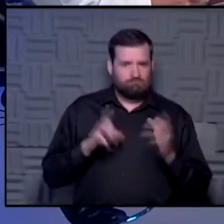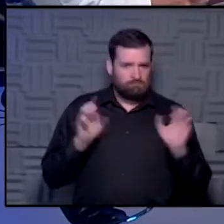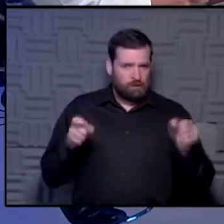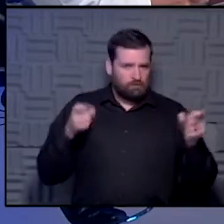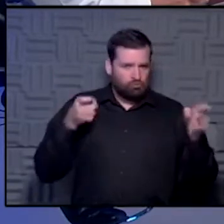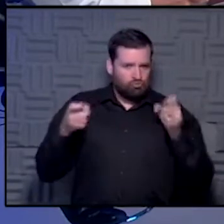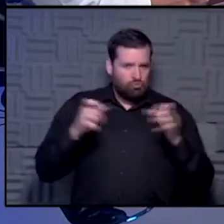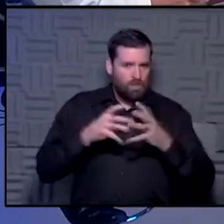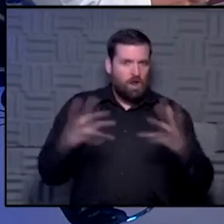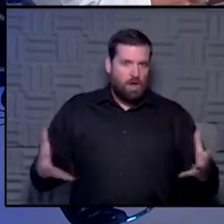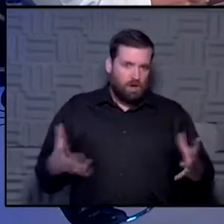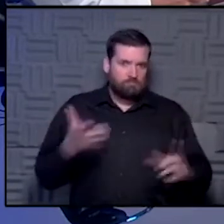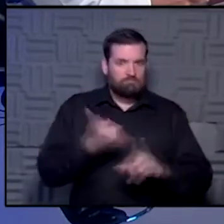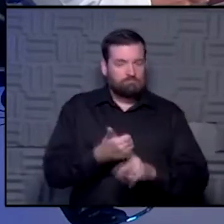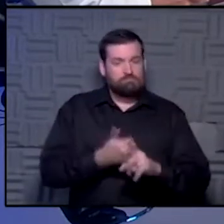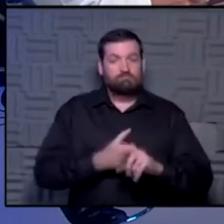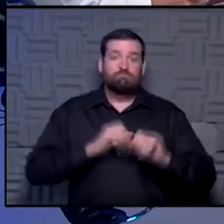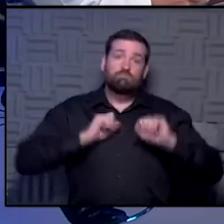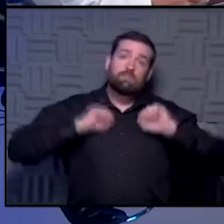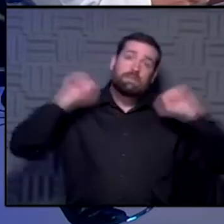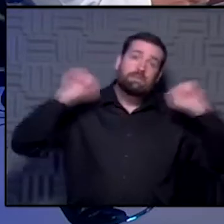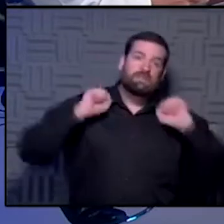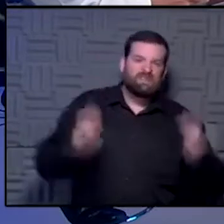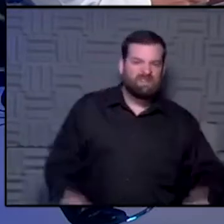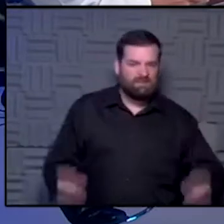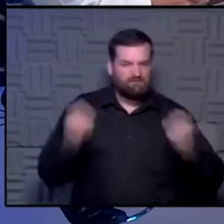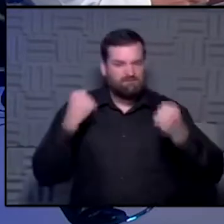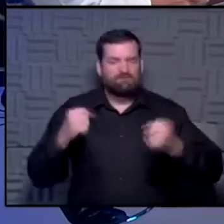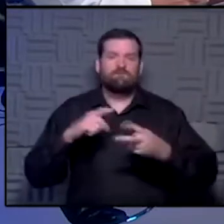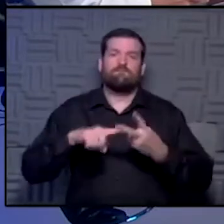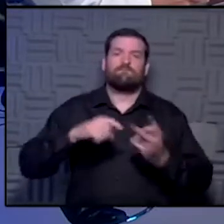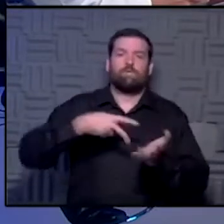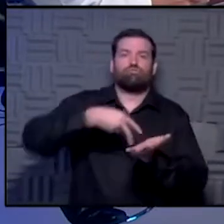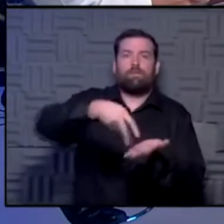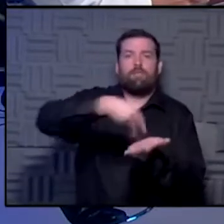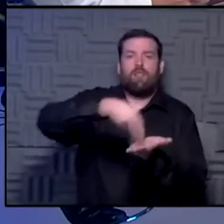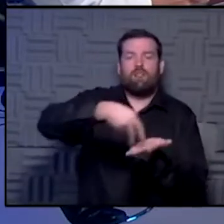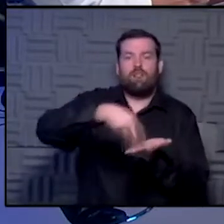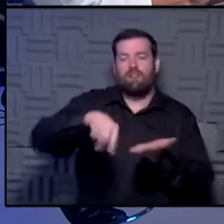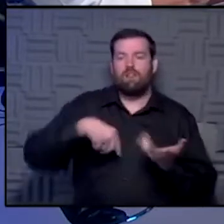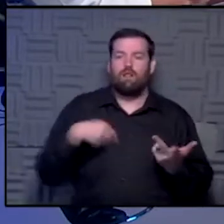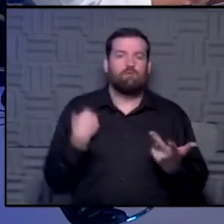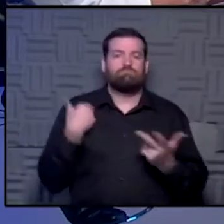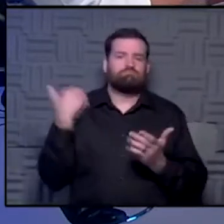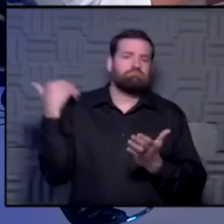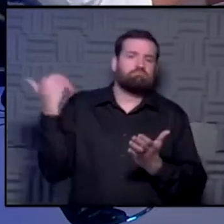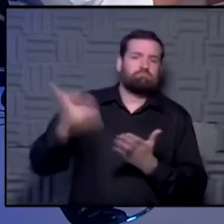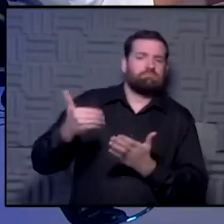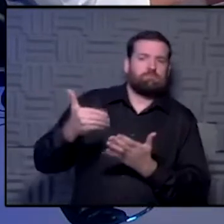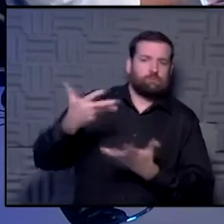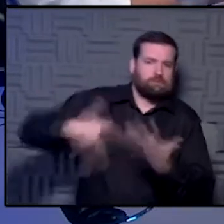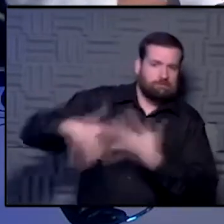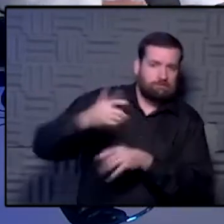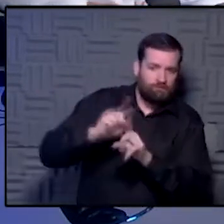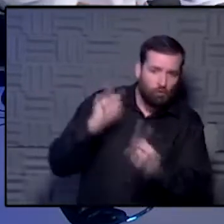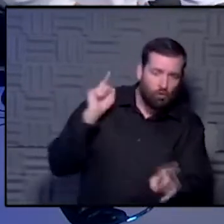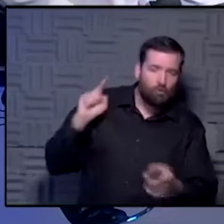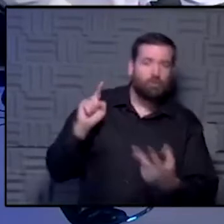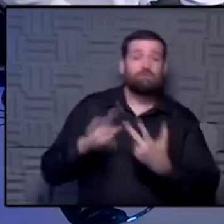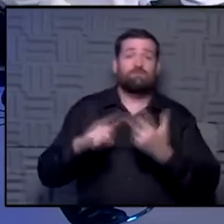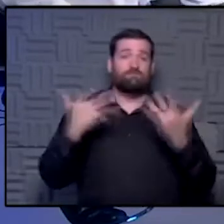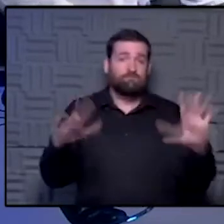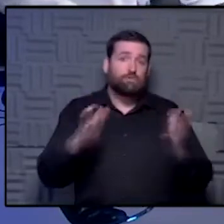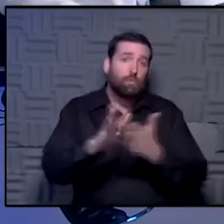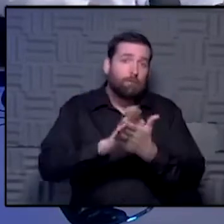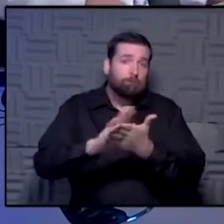a lot in the gym. If you're there lifting weights or you're there on a treadmill, where's the nearest person next to you? Have you wiped everything